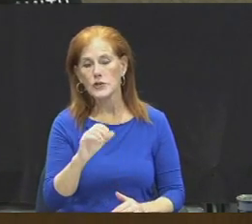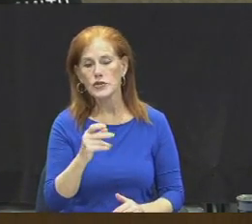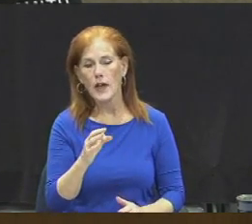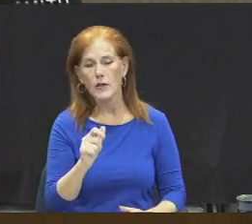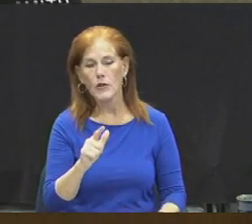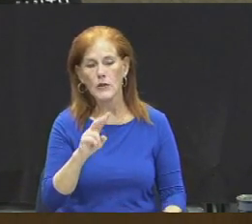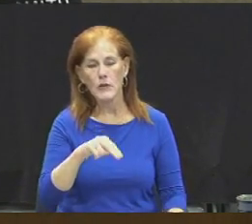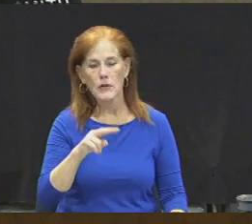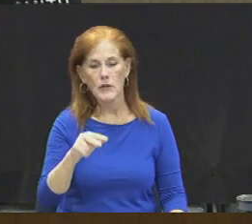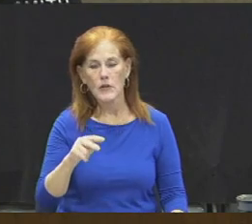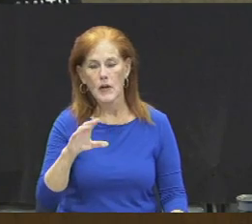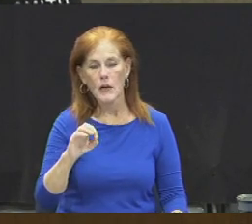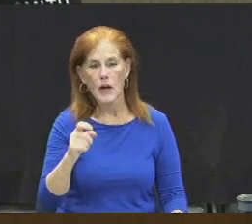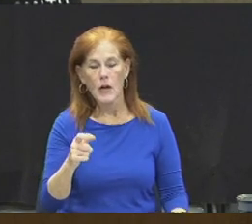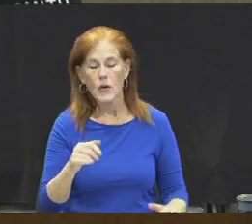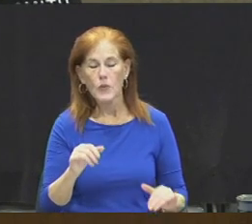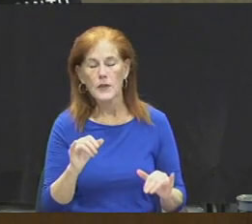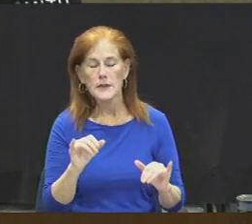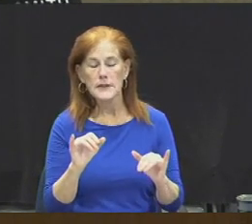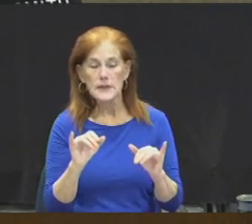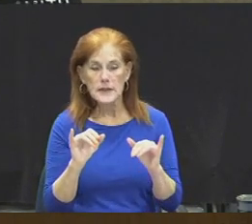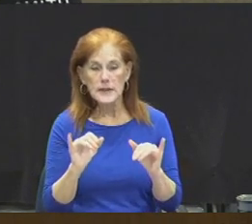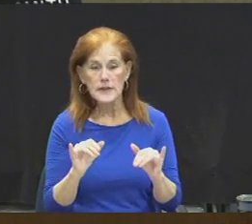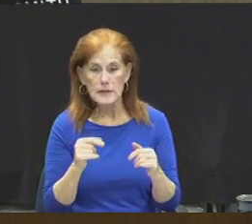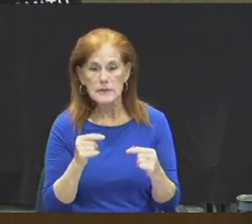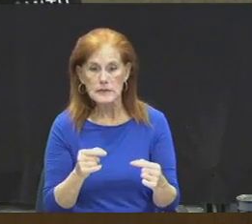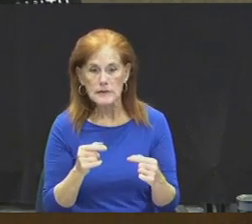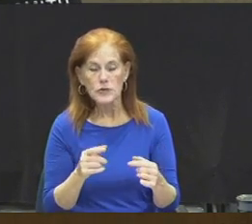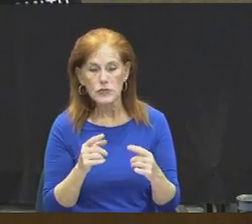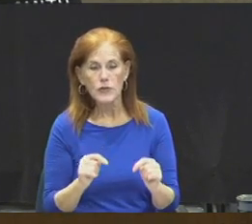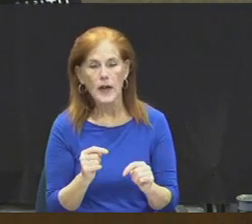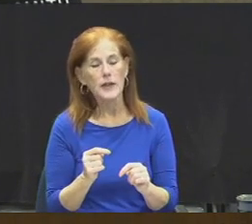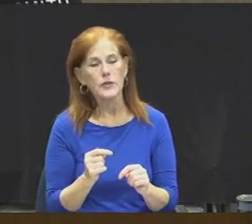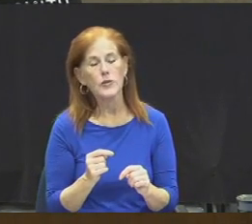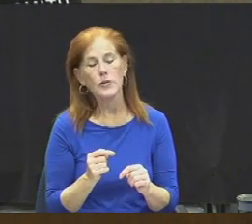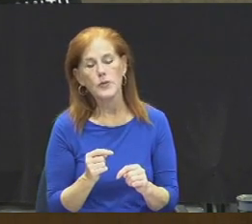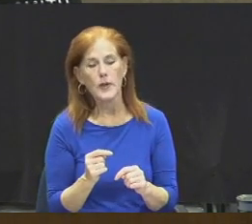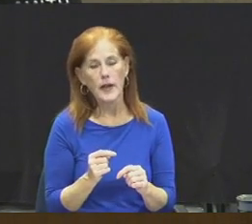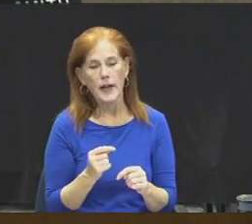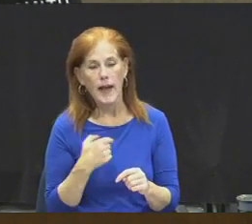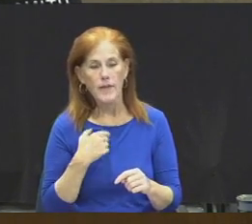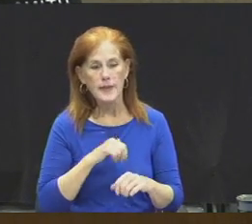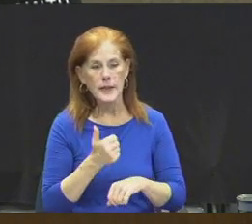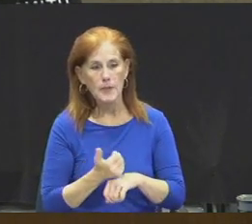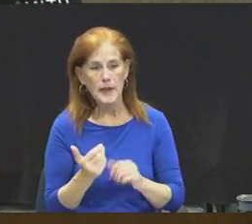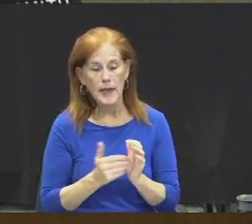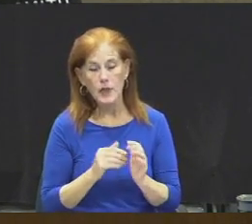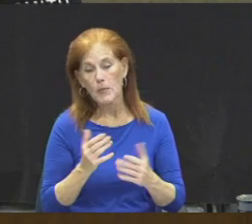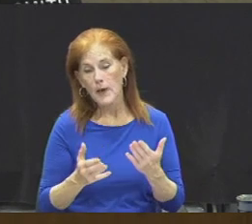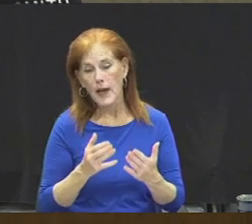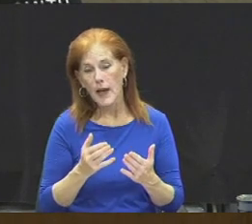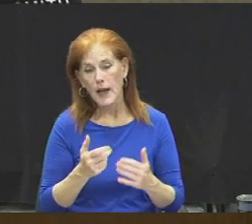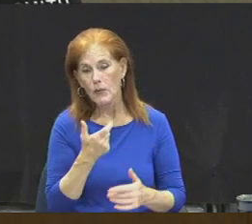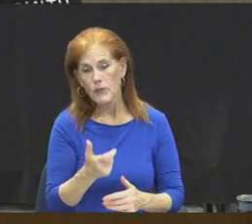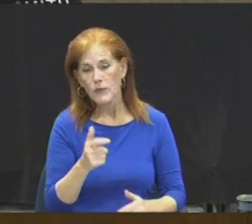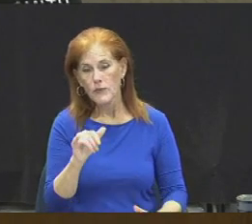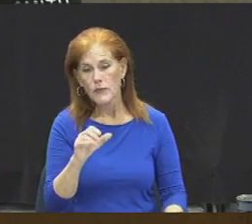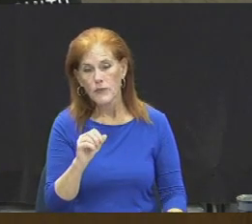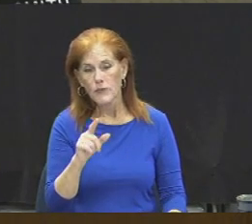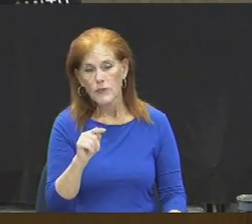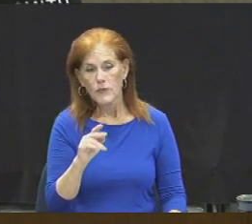Cox. We're still working on this, so you might be watching this on a YouTube channel, and that's okay too.